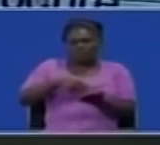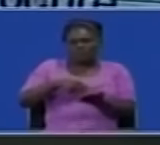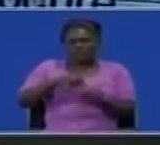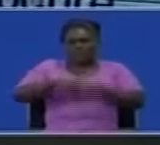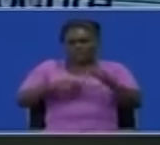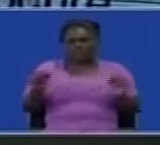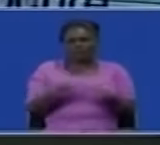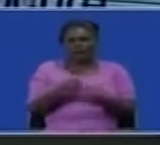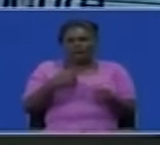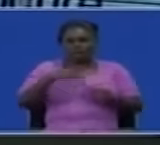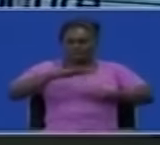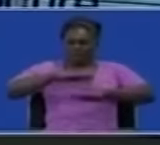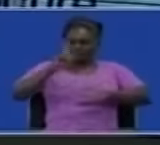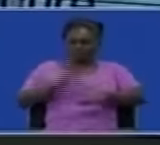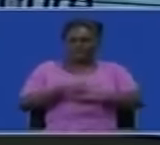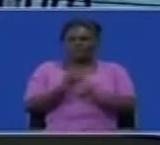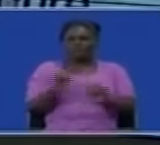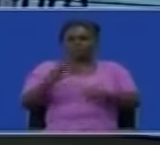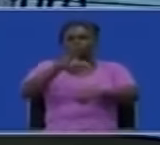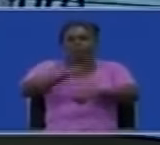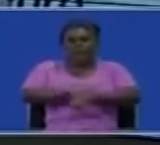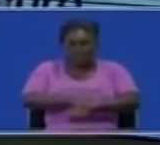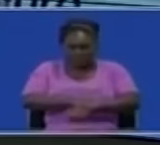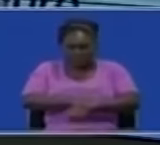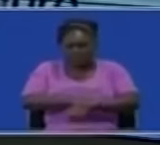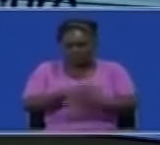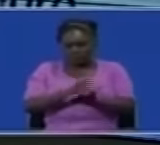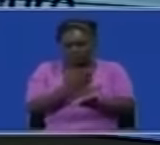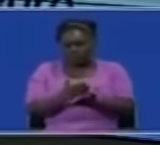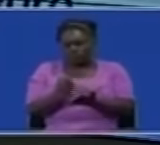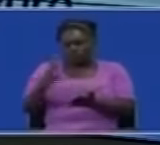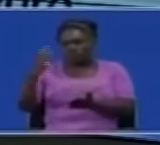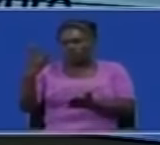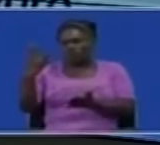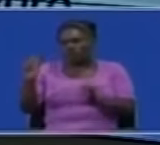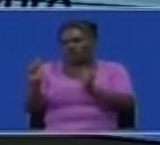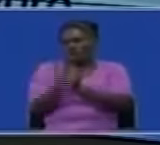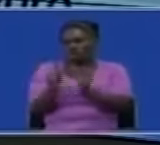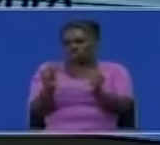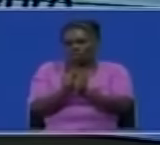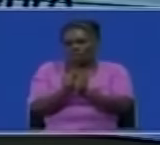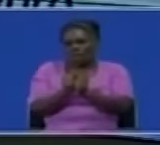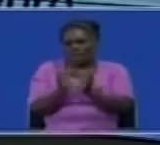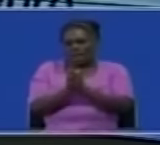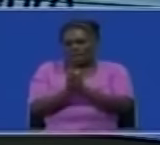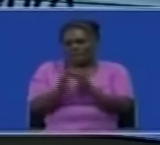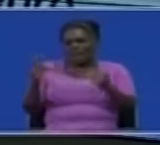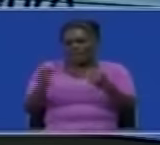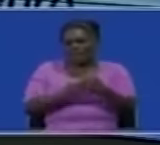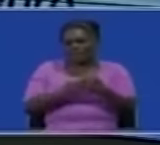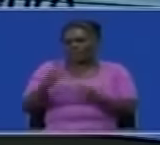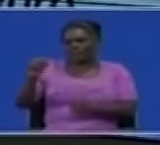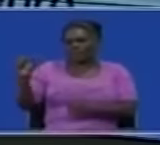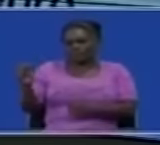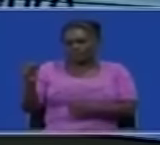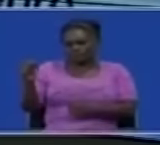with this, that they did not have enough time to procure this between October the 4th and December the 8th, which is when we should have procured that tech. And